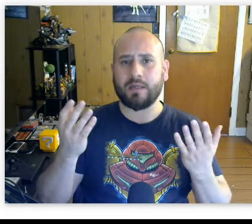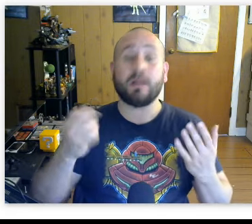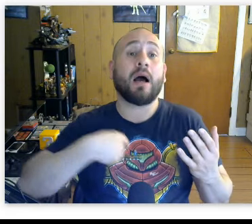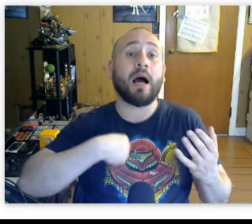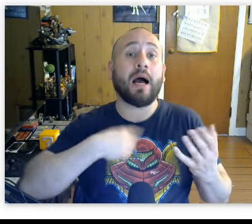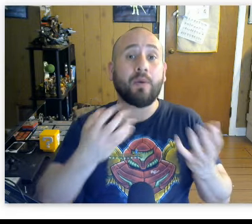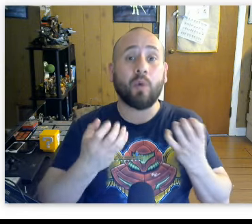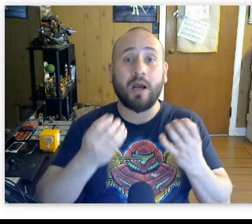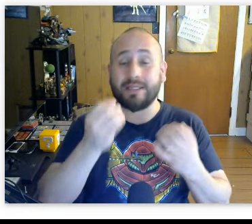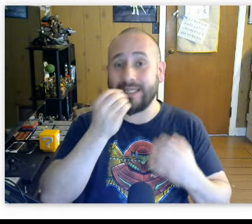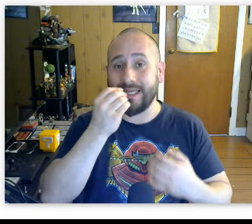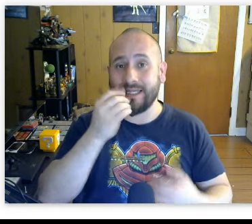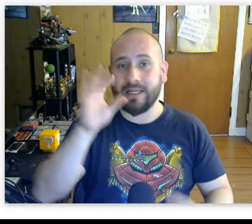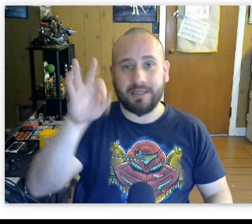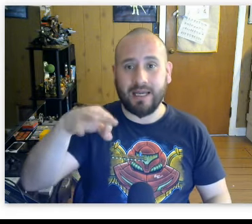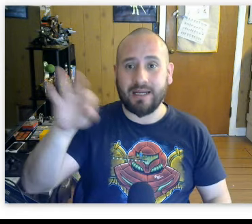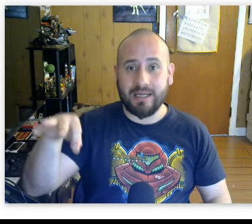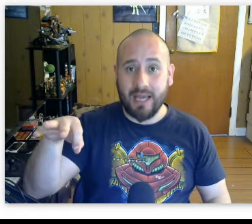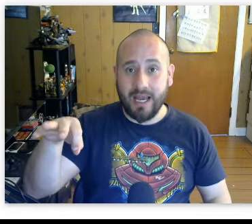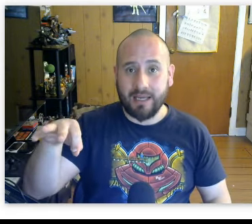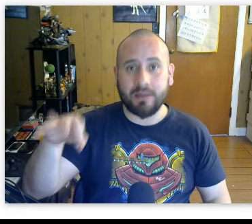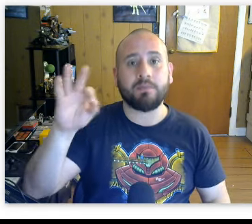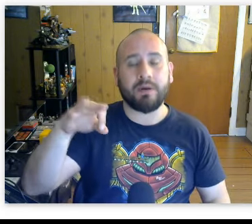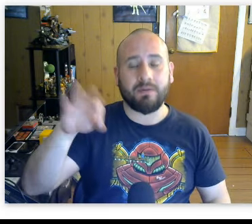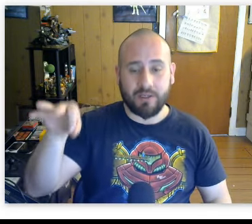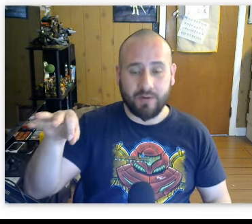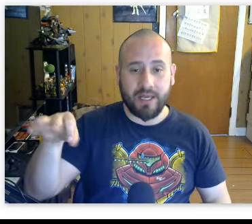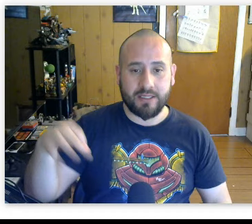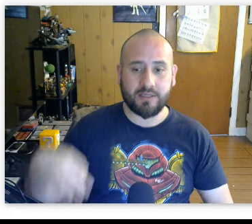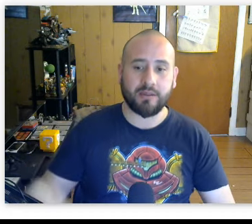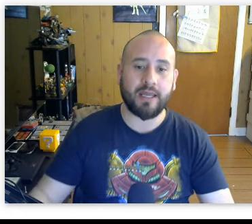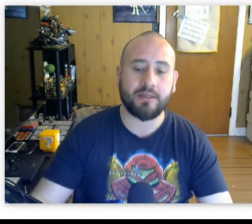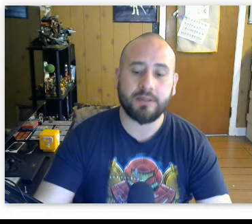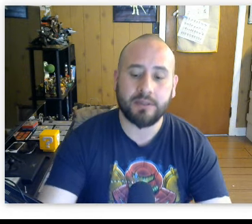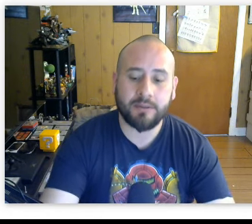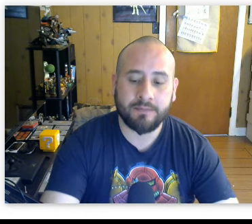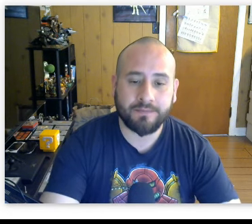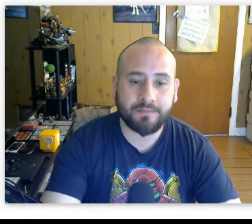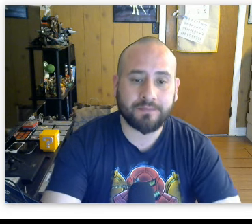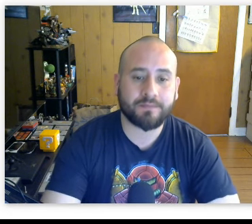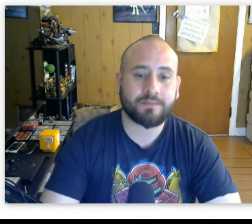what? I want to eat not 99, but French fries. Okay.